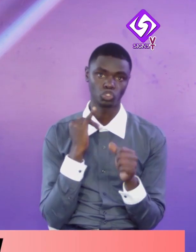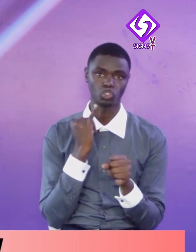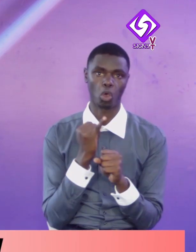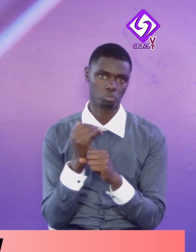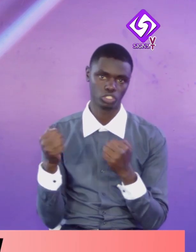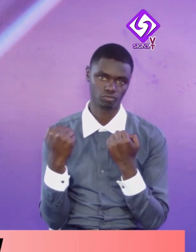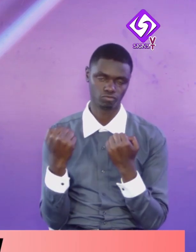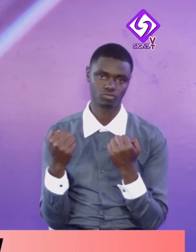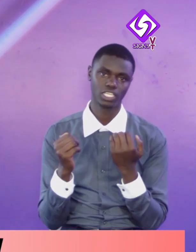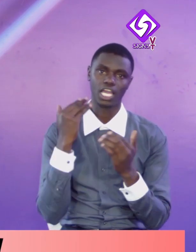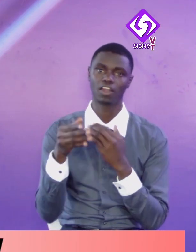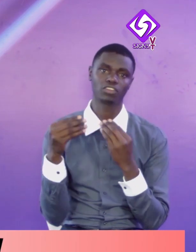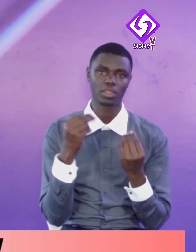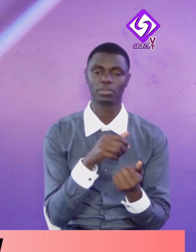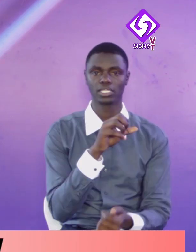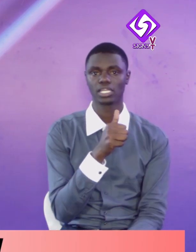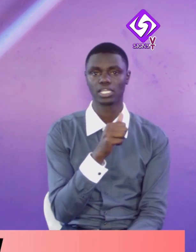they beat Sunderland